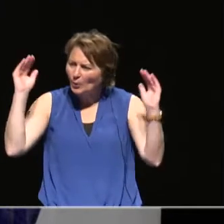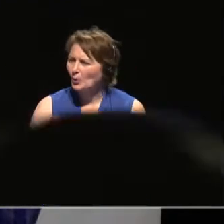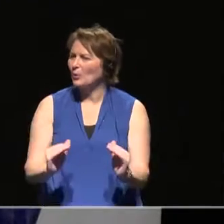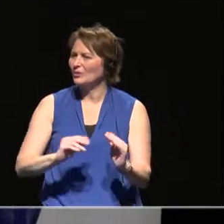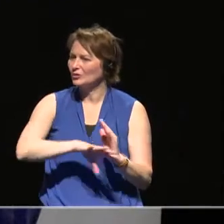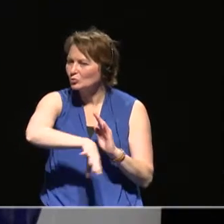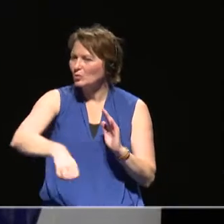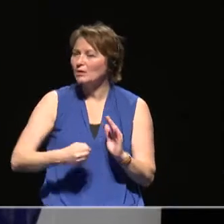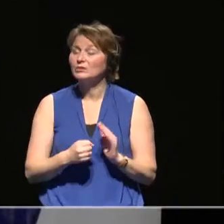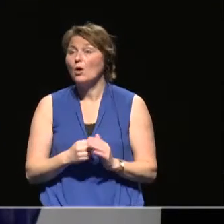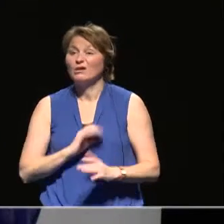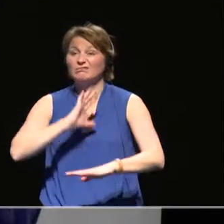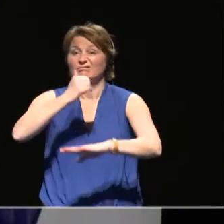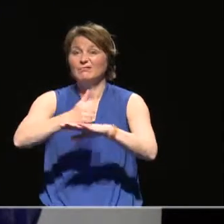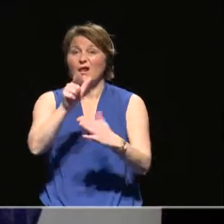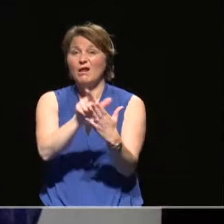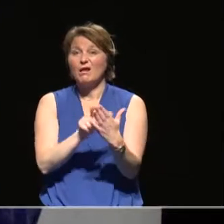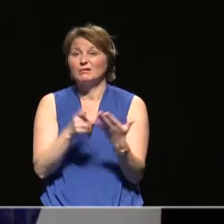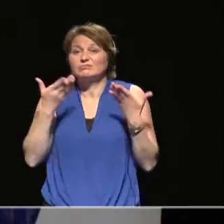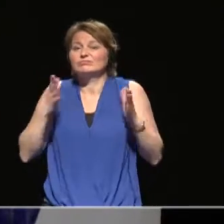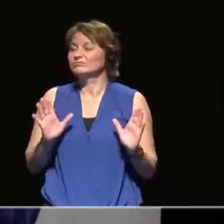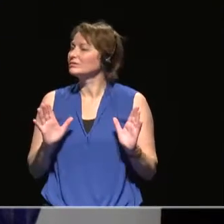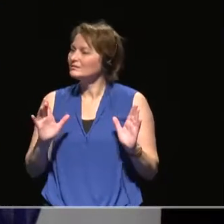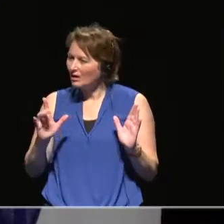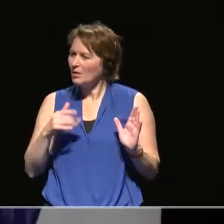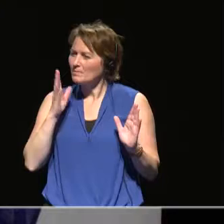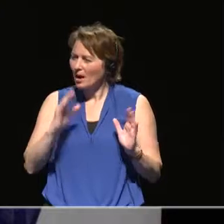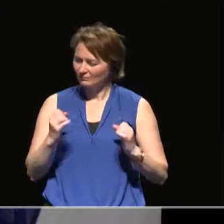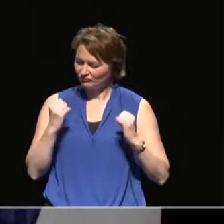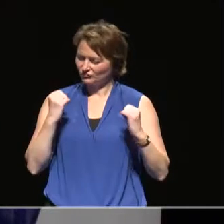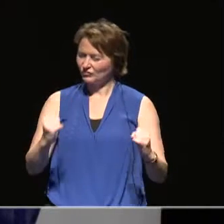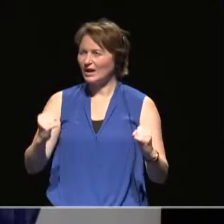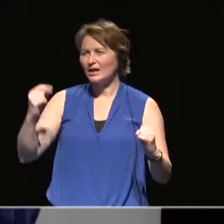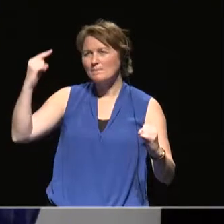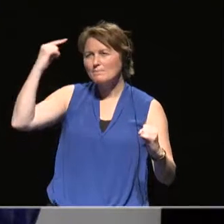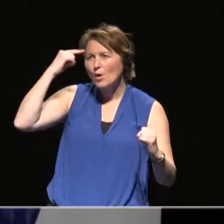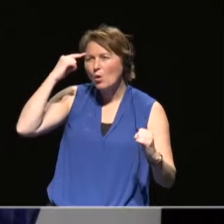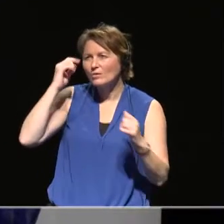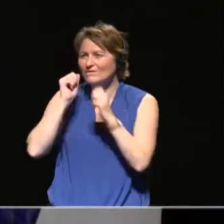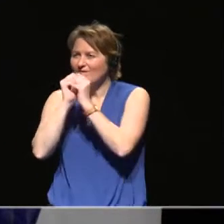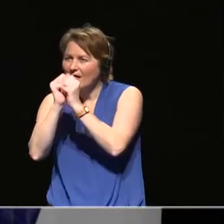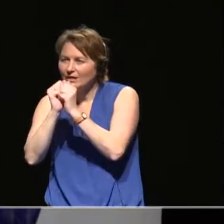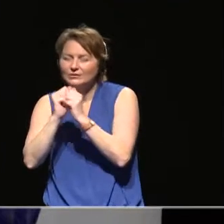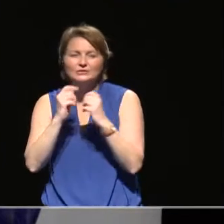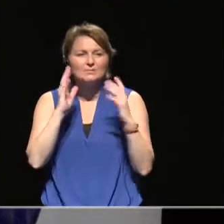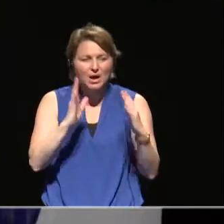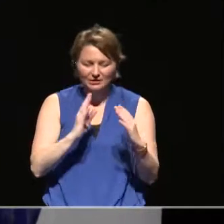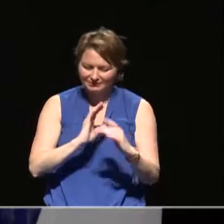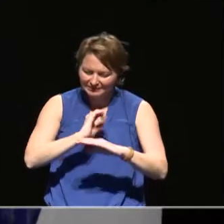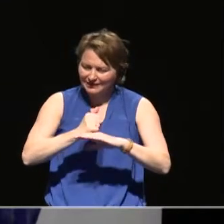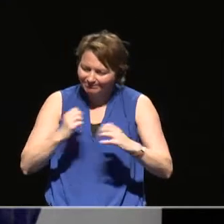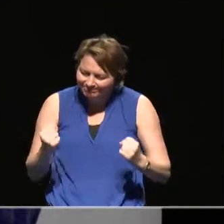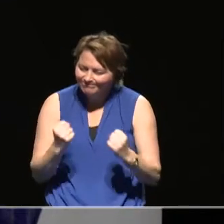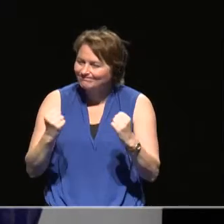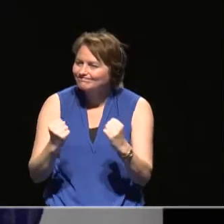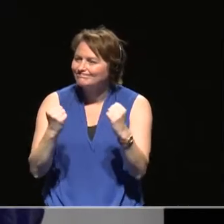but also strengthening moral and educational values in our society. And if you don't work with the young people, then